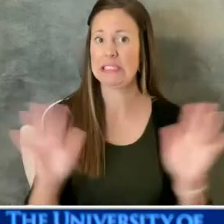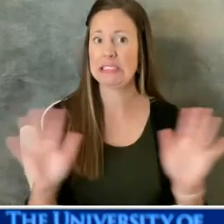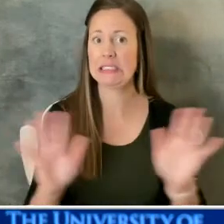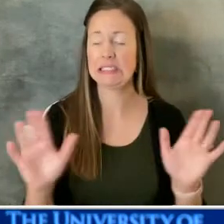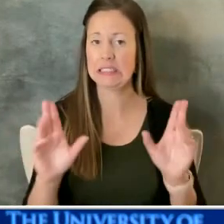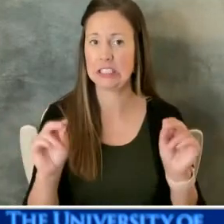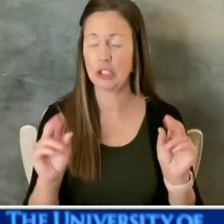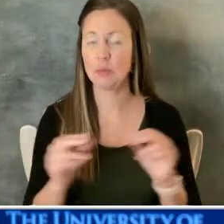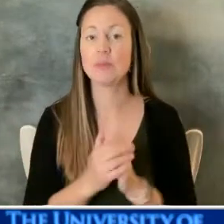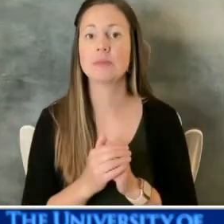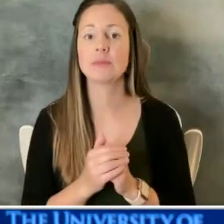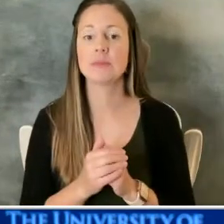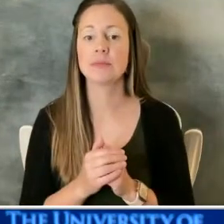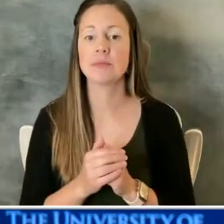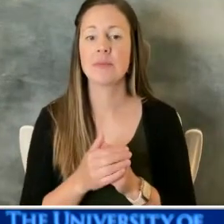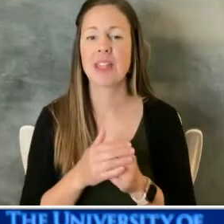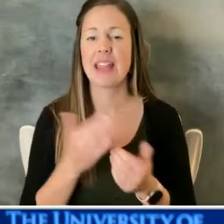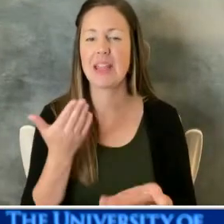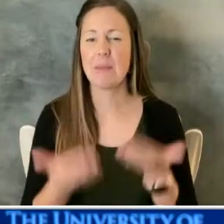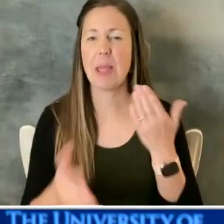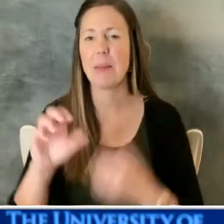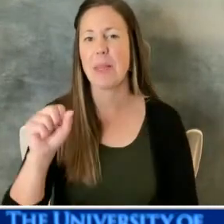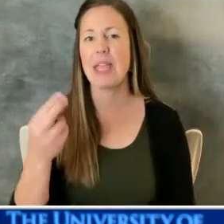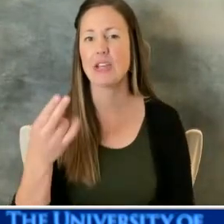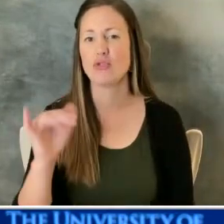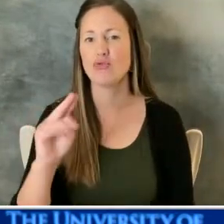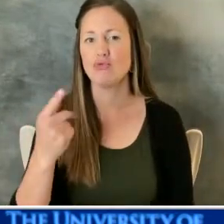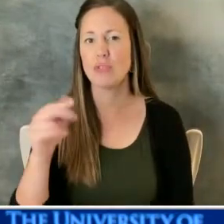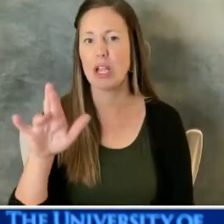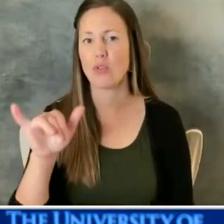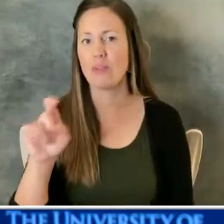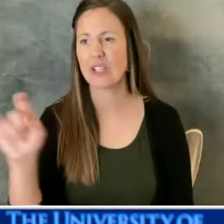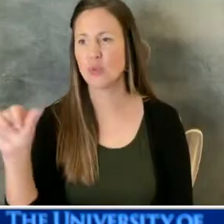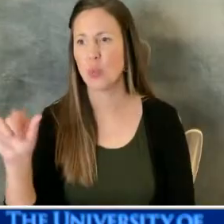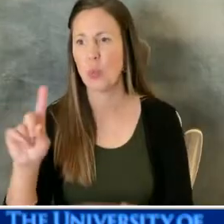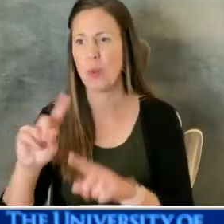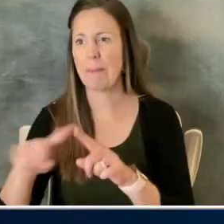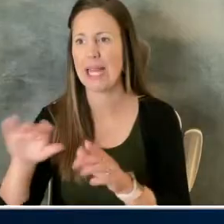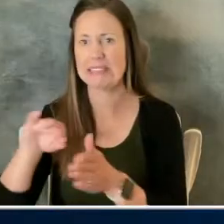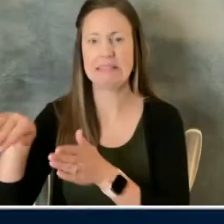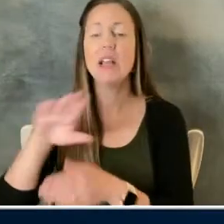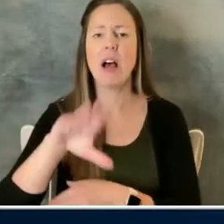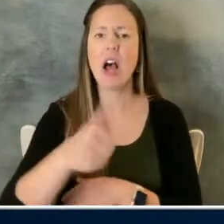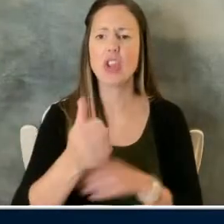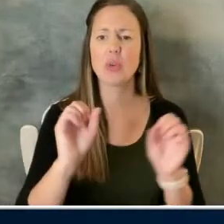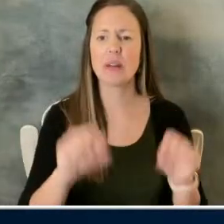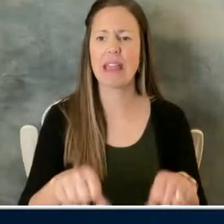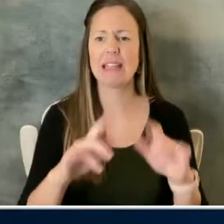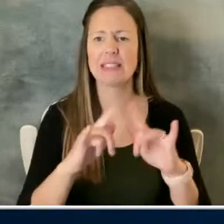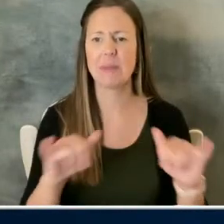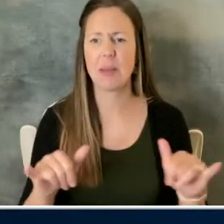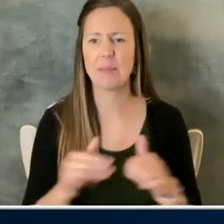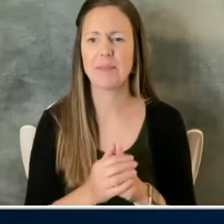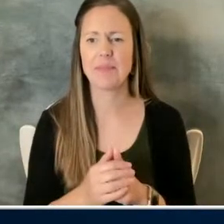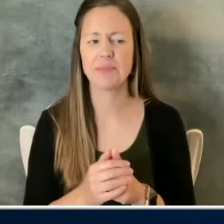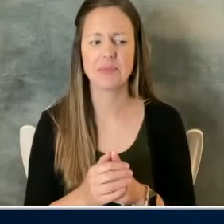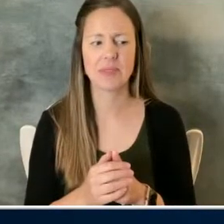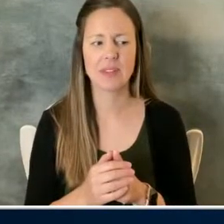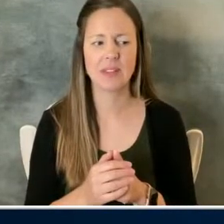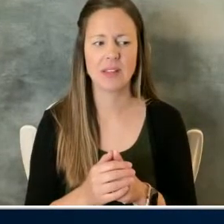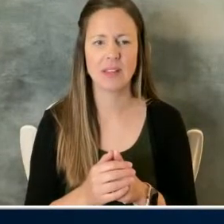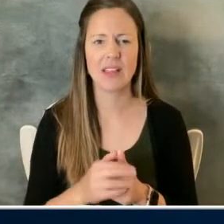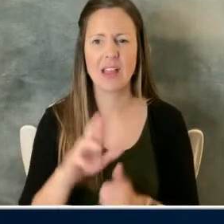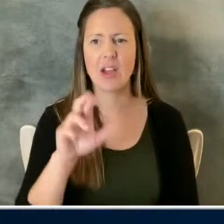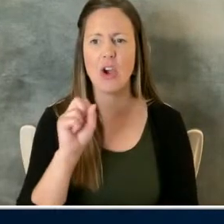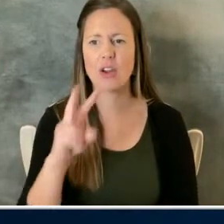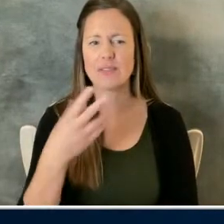then possibly Shingrix, but really most all of the other vaccines you can co-administer. We had Dr. Paulin one time say he wasn't sure about doing RSV and influenza